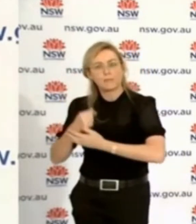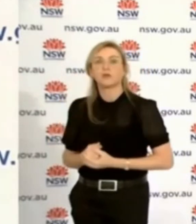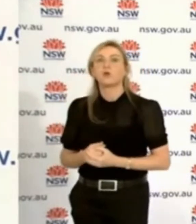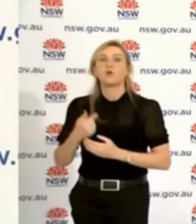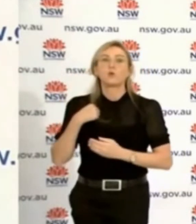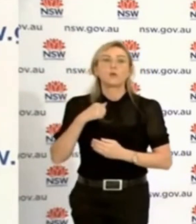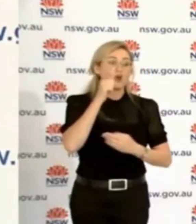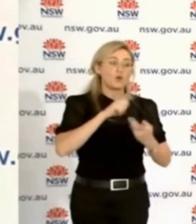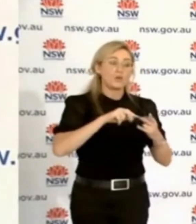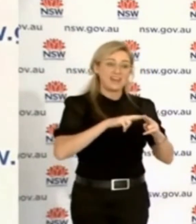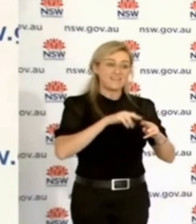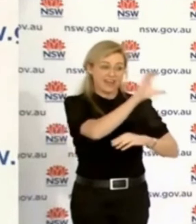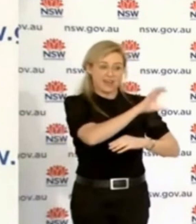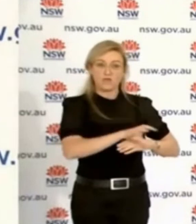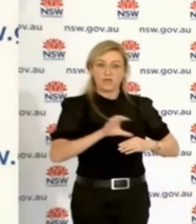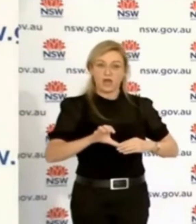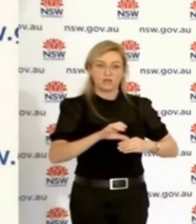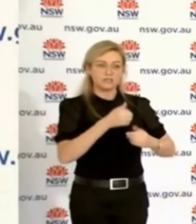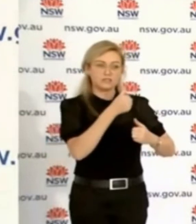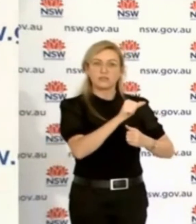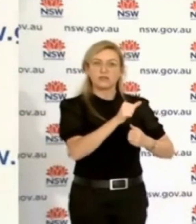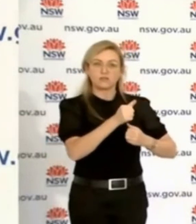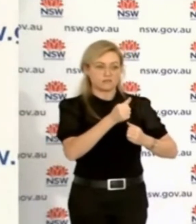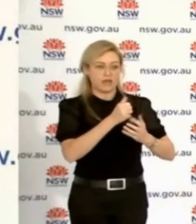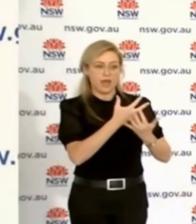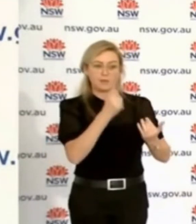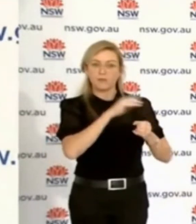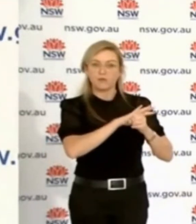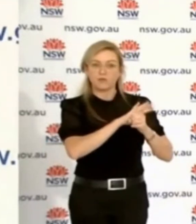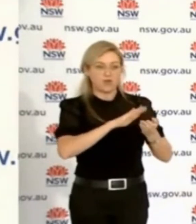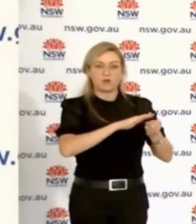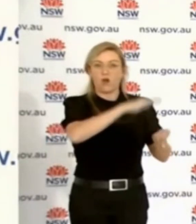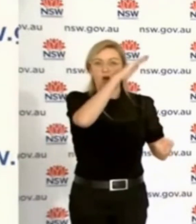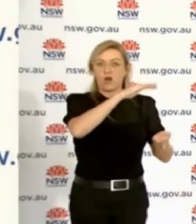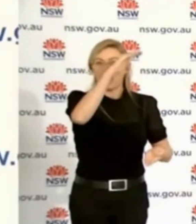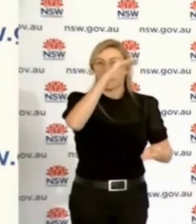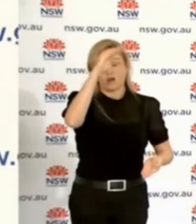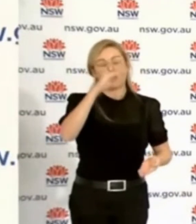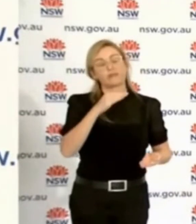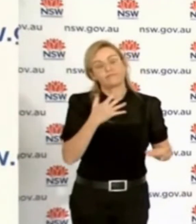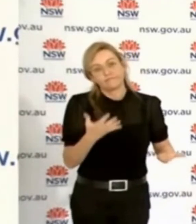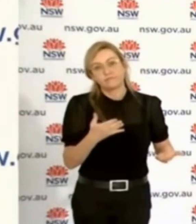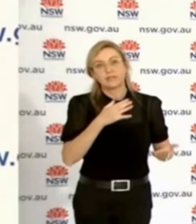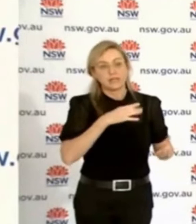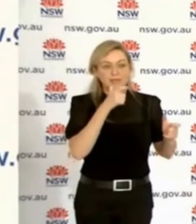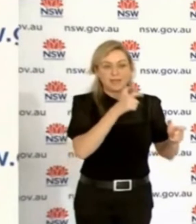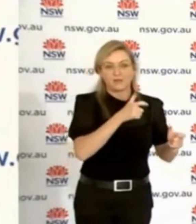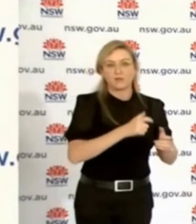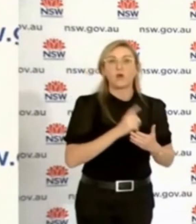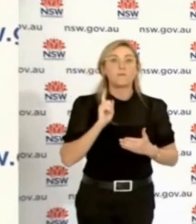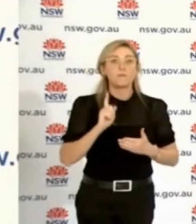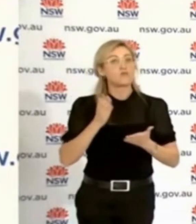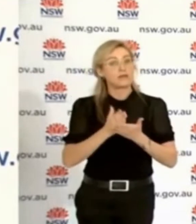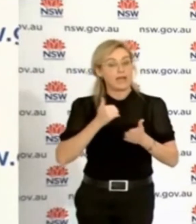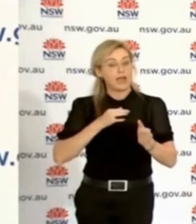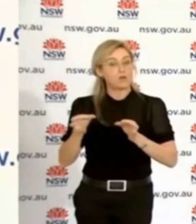targeted restrictions in place. But this is a statewide roadmap. This is for everyone right across New South Wales, wherever you